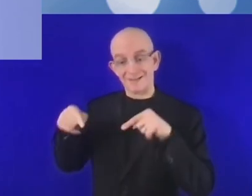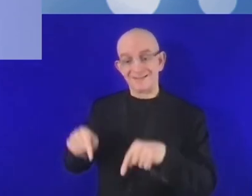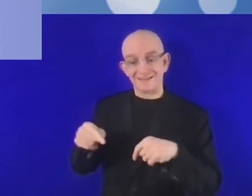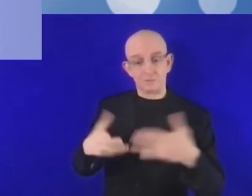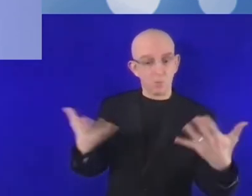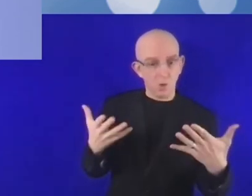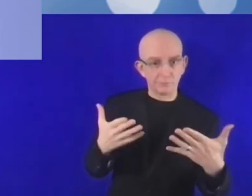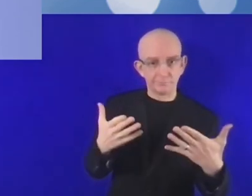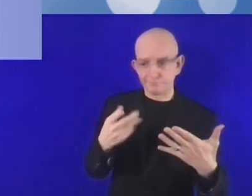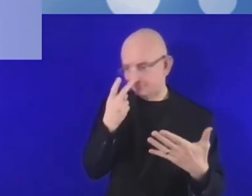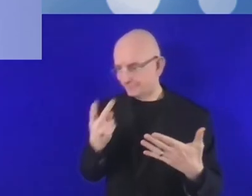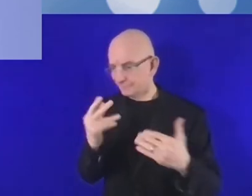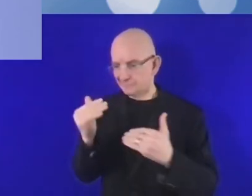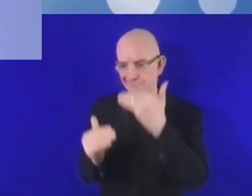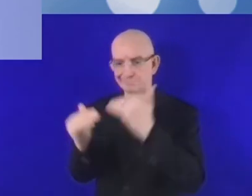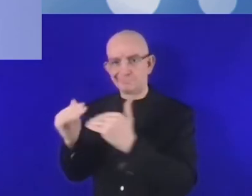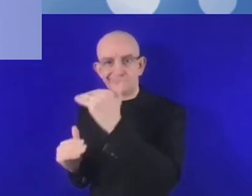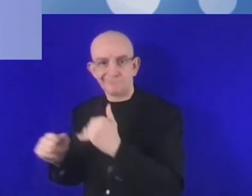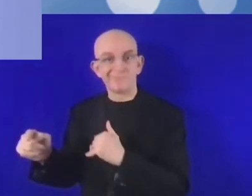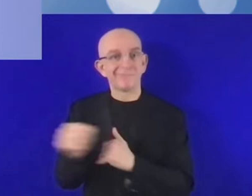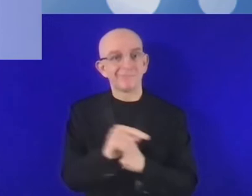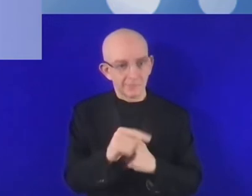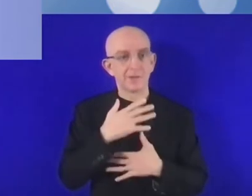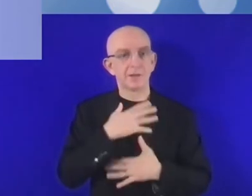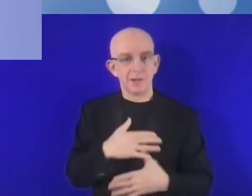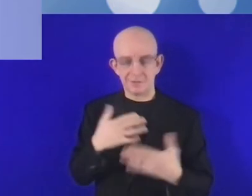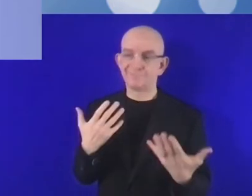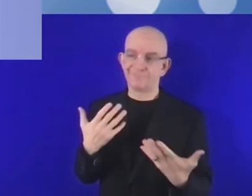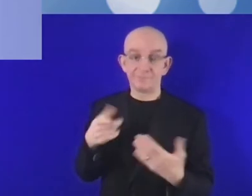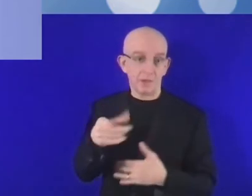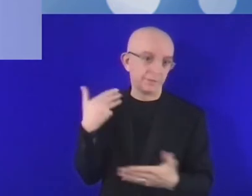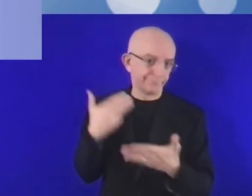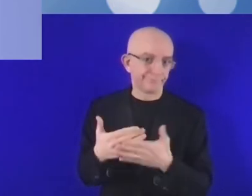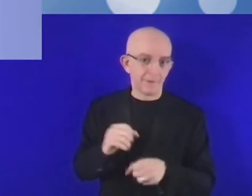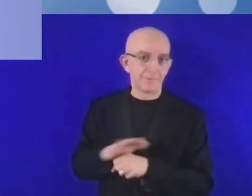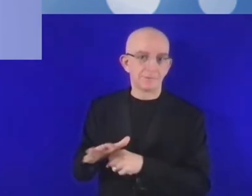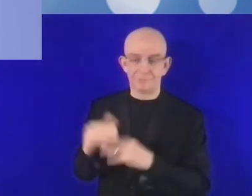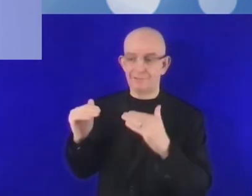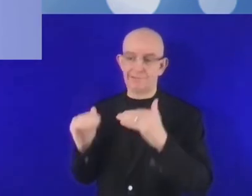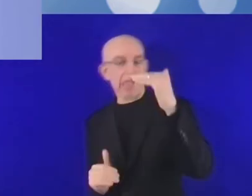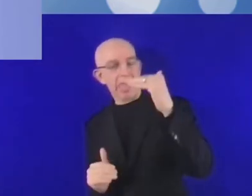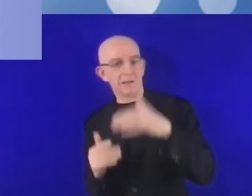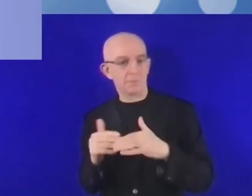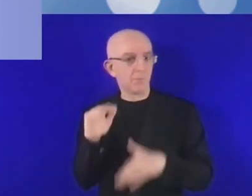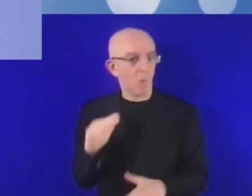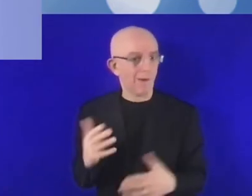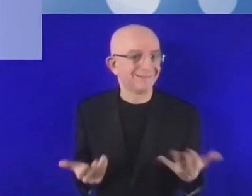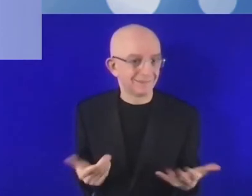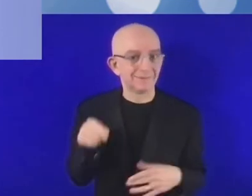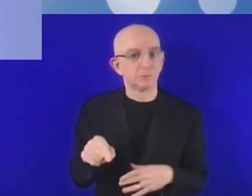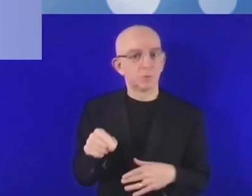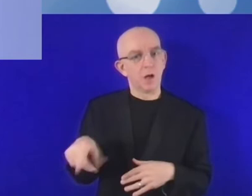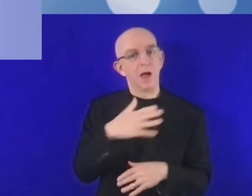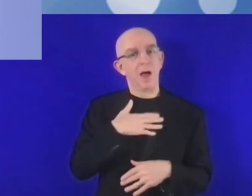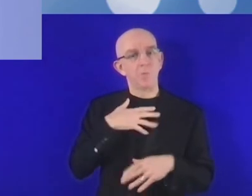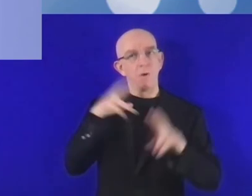motto is landing blending and advising so it means that we are offering a wide palette